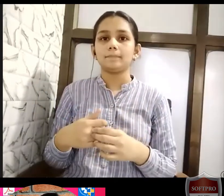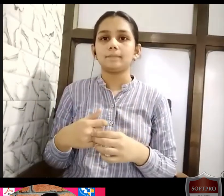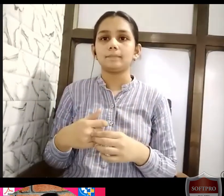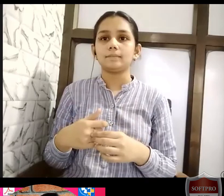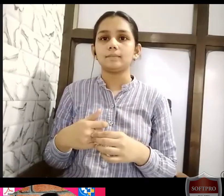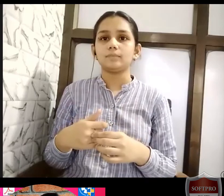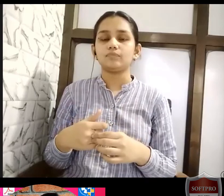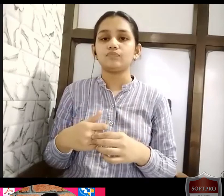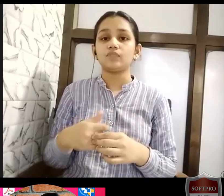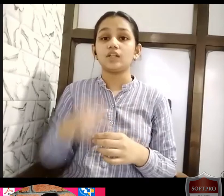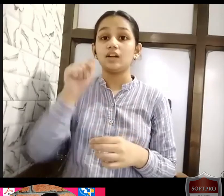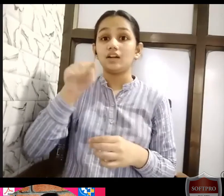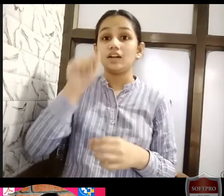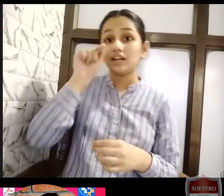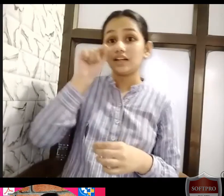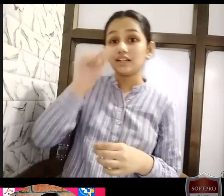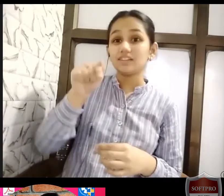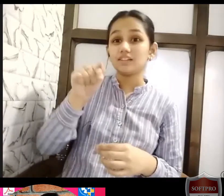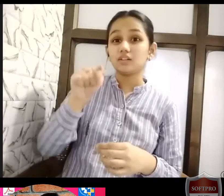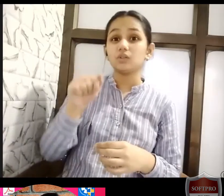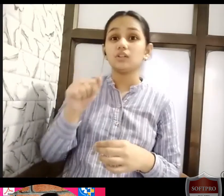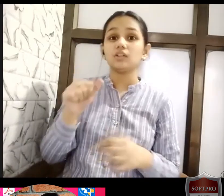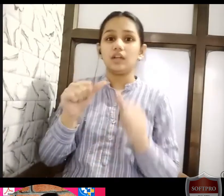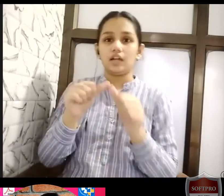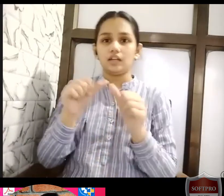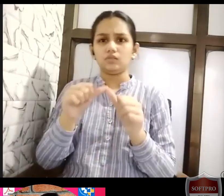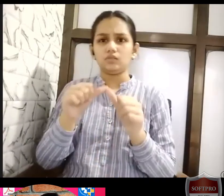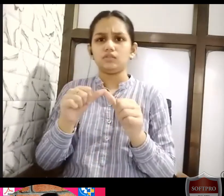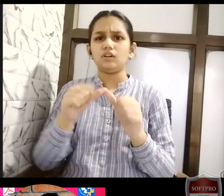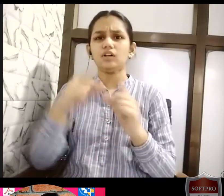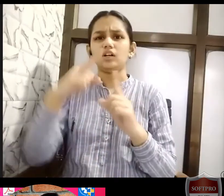When I click on this I can give this tumble.